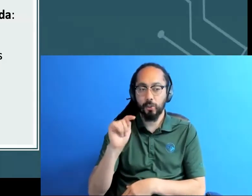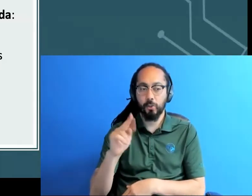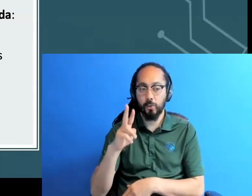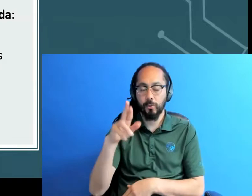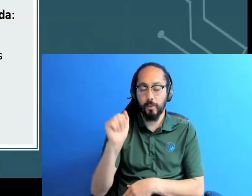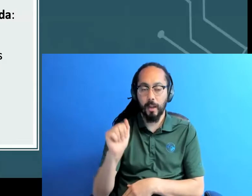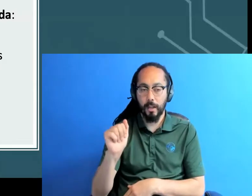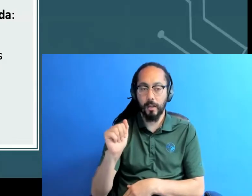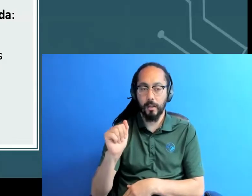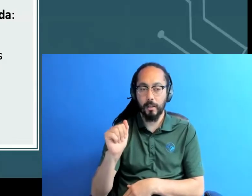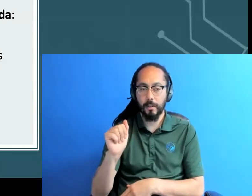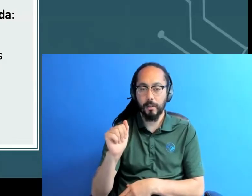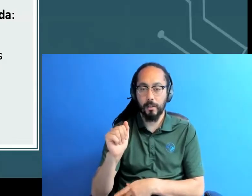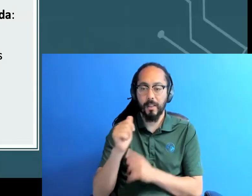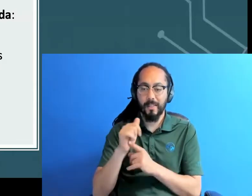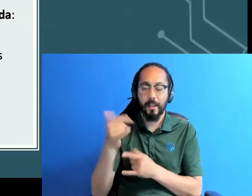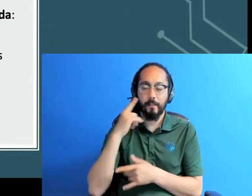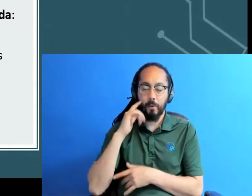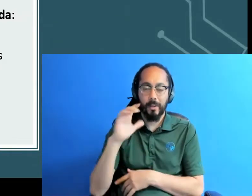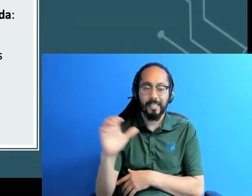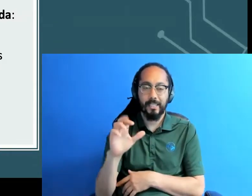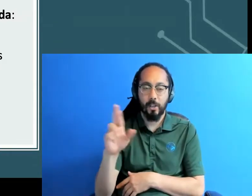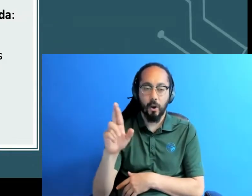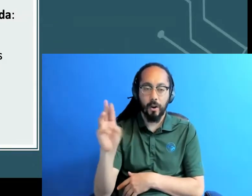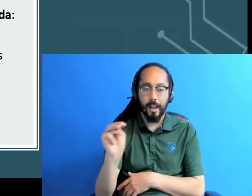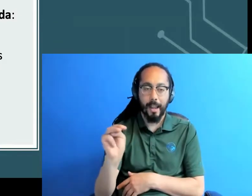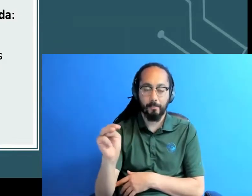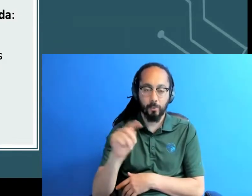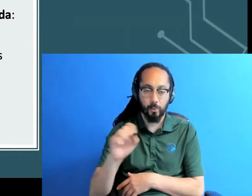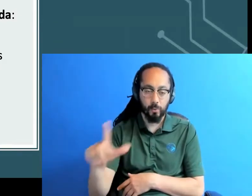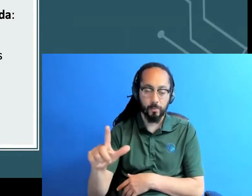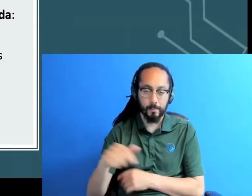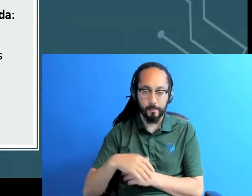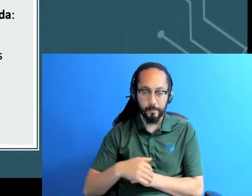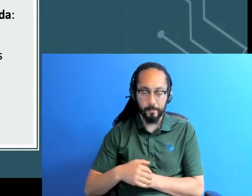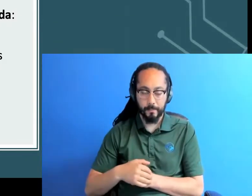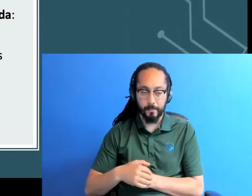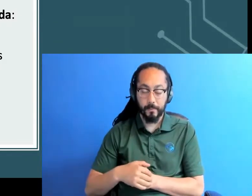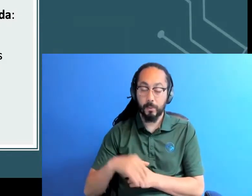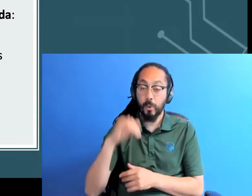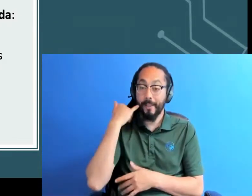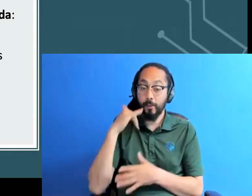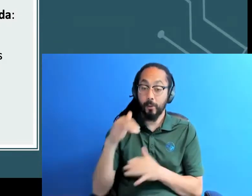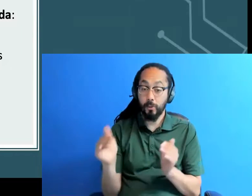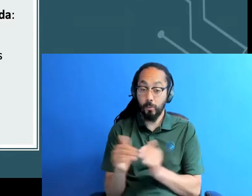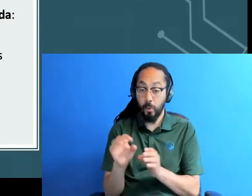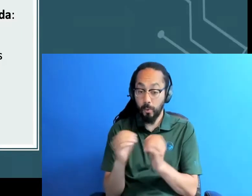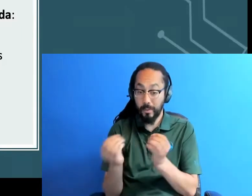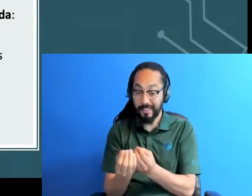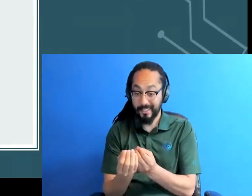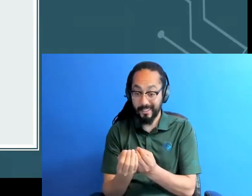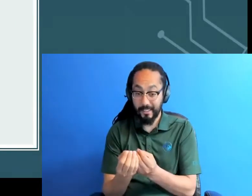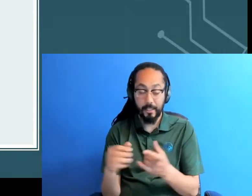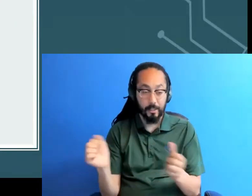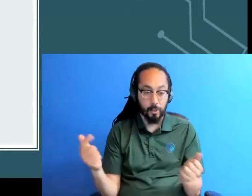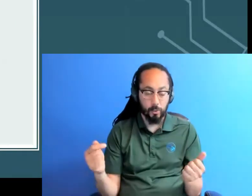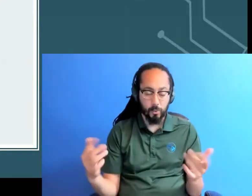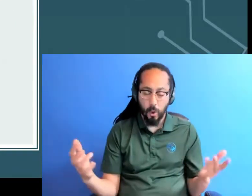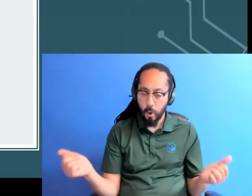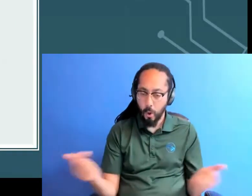management tool. So you can, if you're a bunch of small organizations, collaborate together on one license.